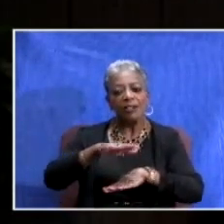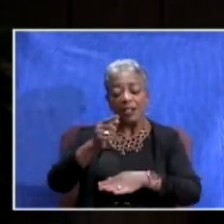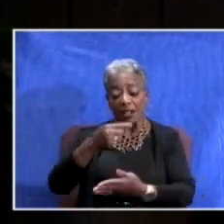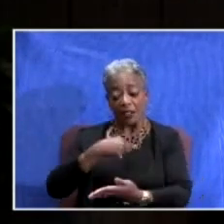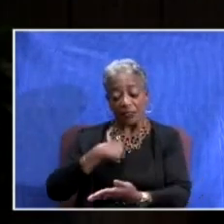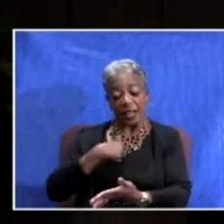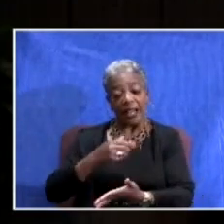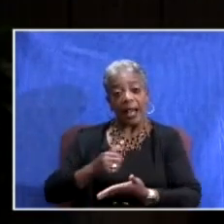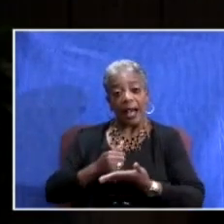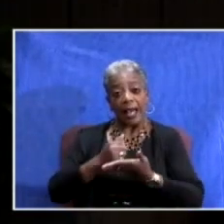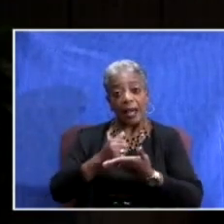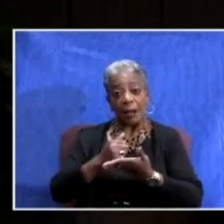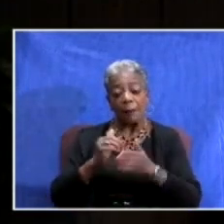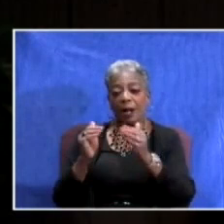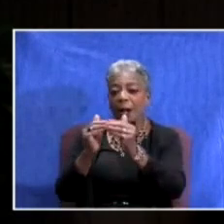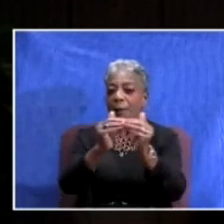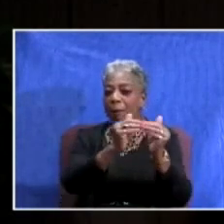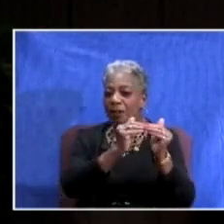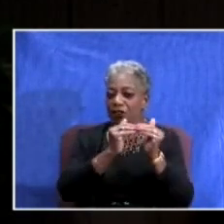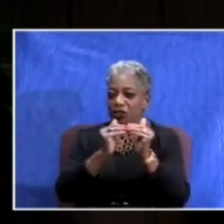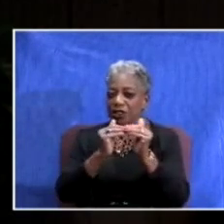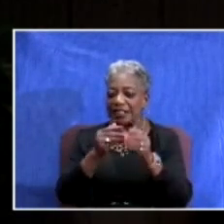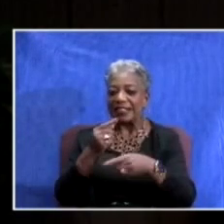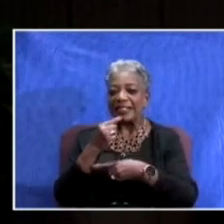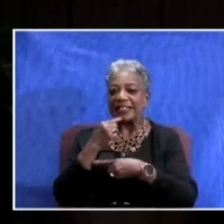Justice says you shouldn't be in a position to help me